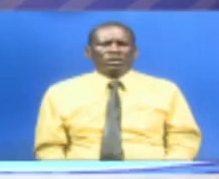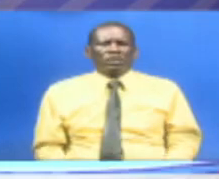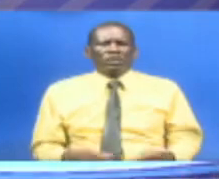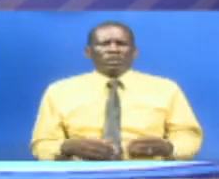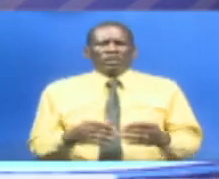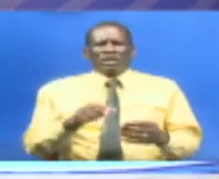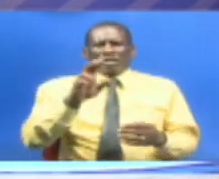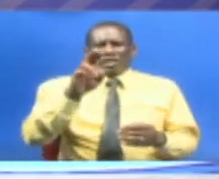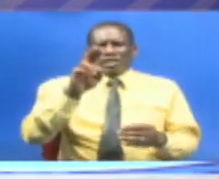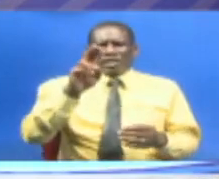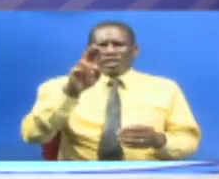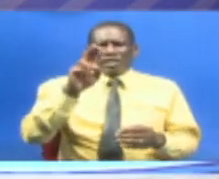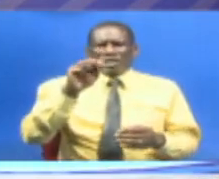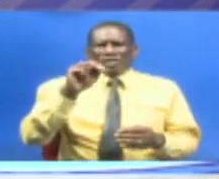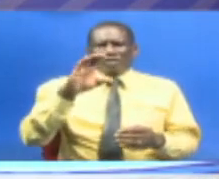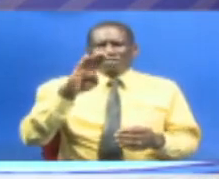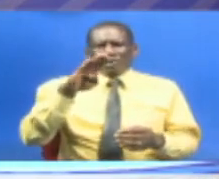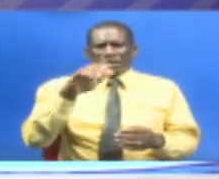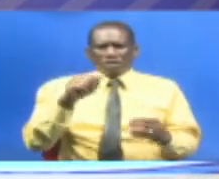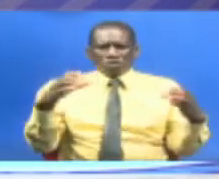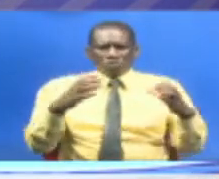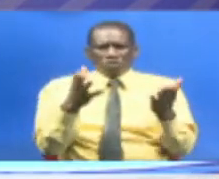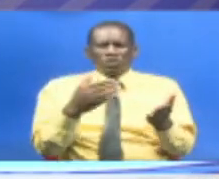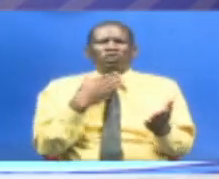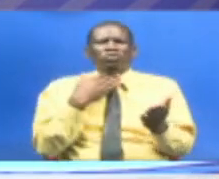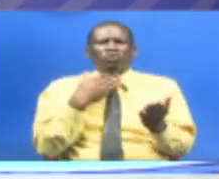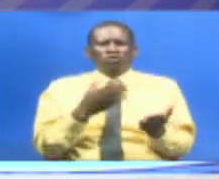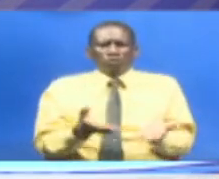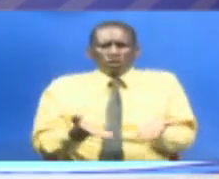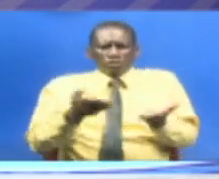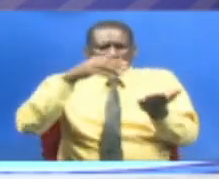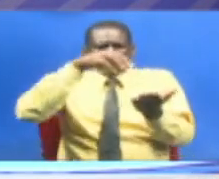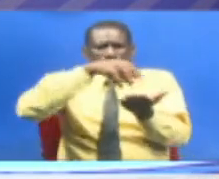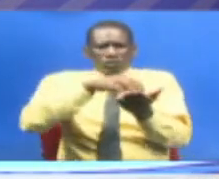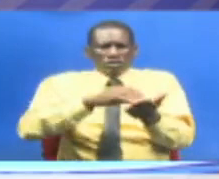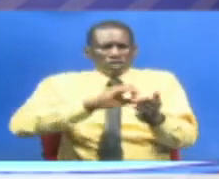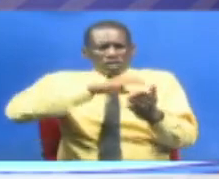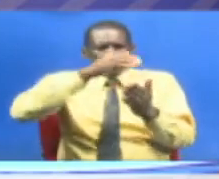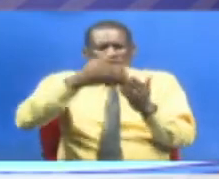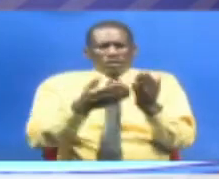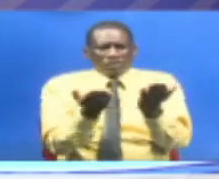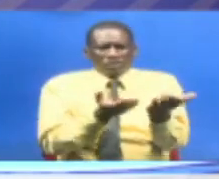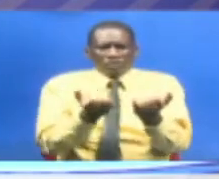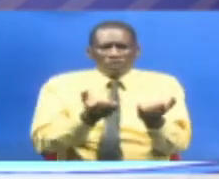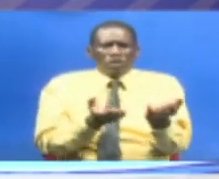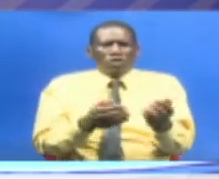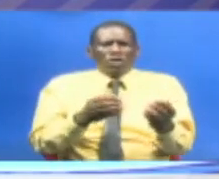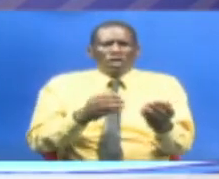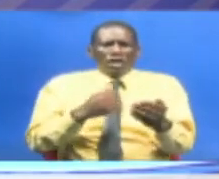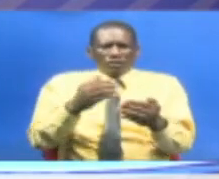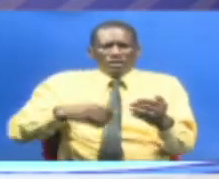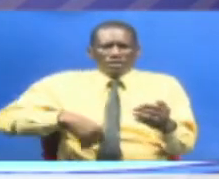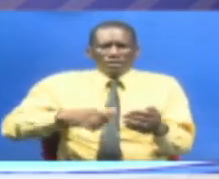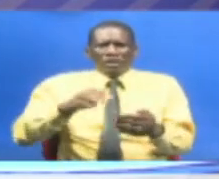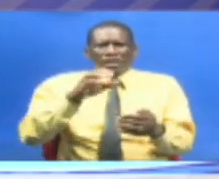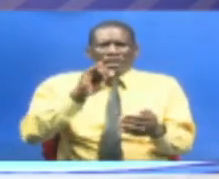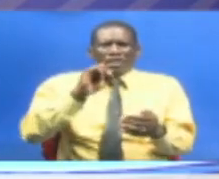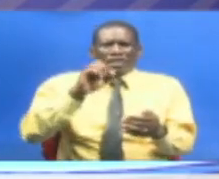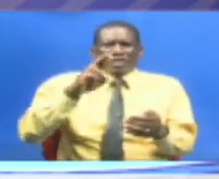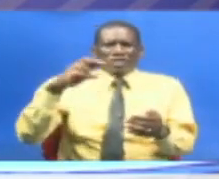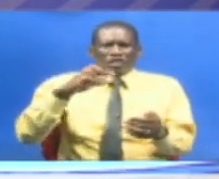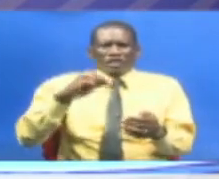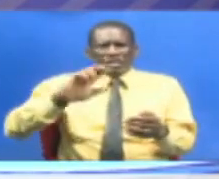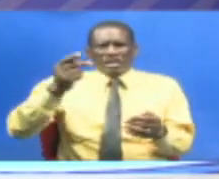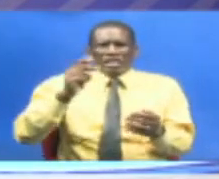NCBA Group now wants to up its stake in the insurance business through acquisition of AIG Kenya, where it